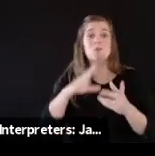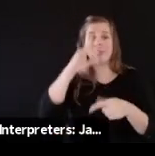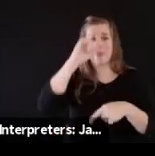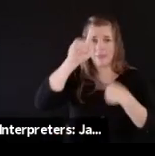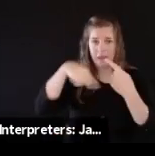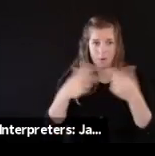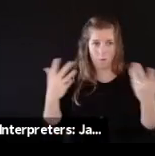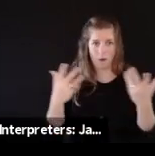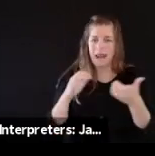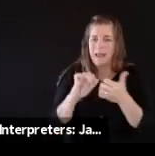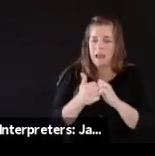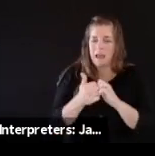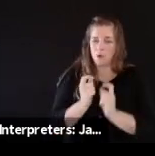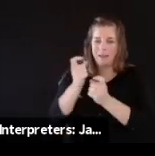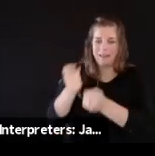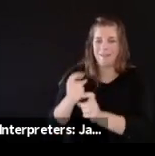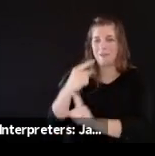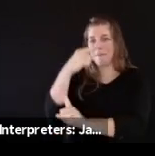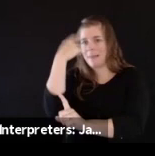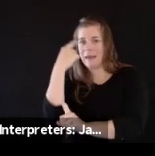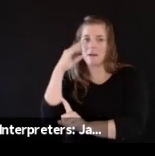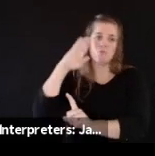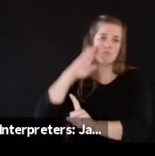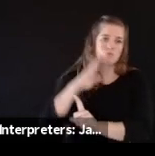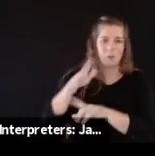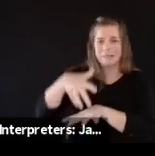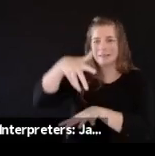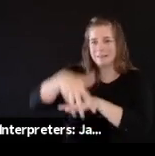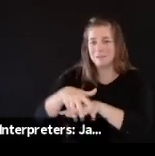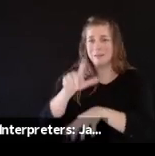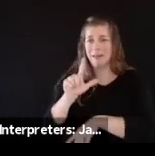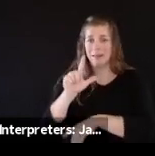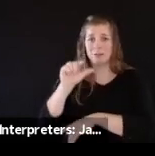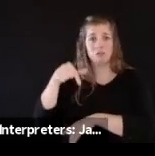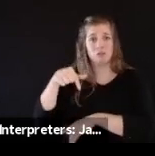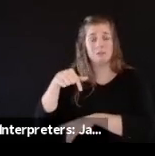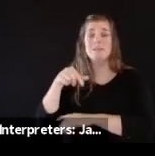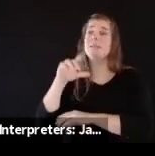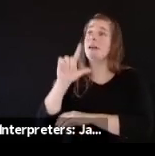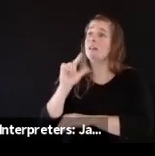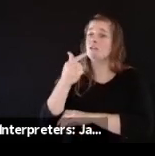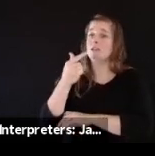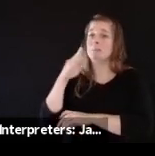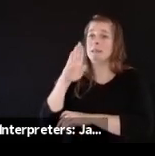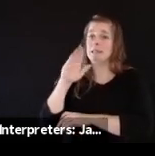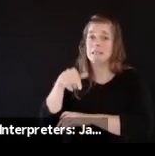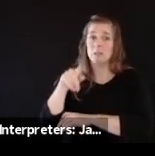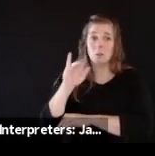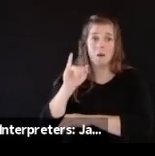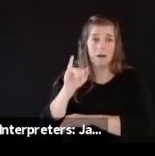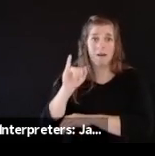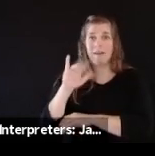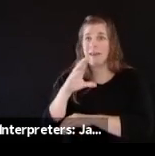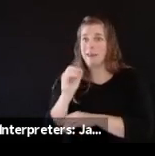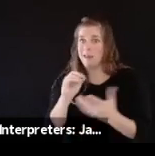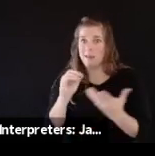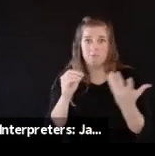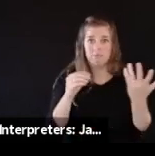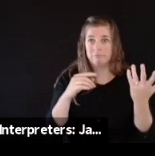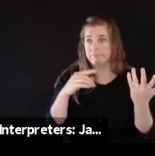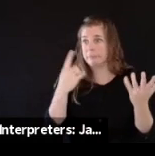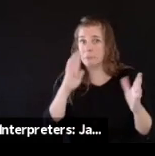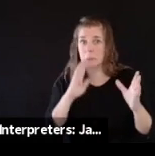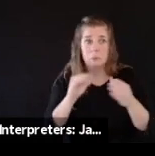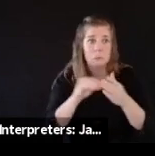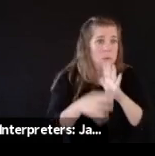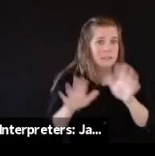give Black, Brown, Indigenous, and LGBTQIA+ students the language and skills that they need to